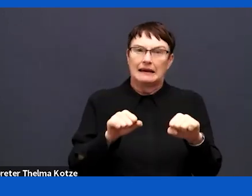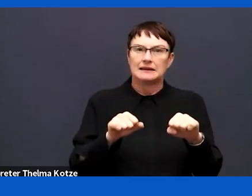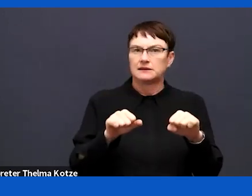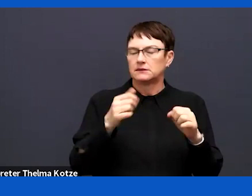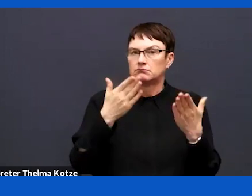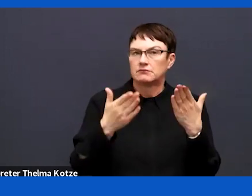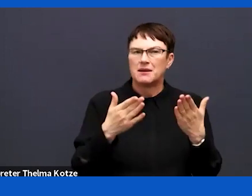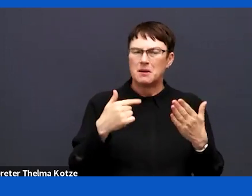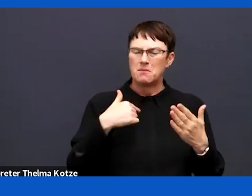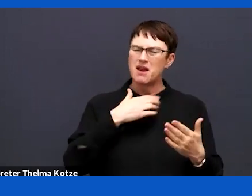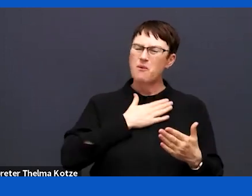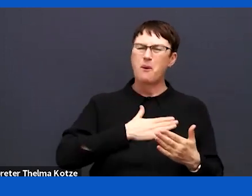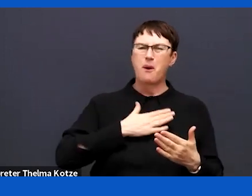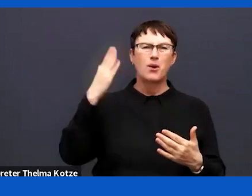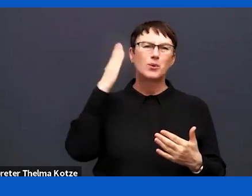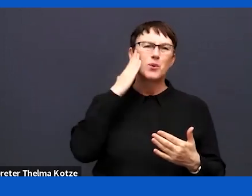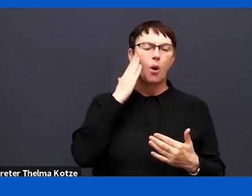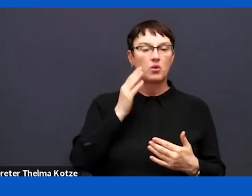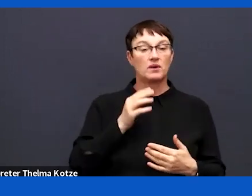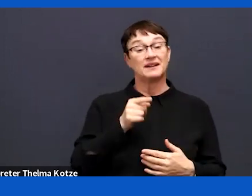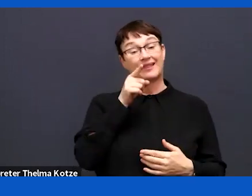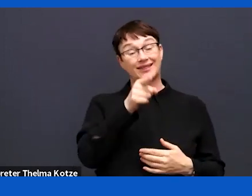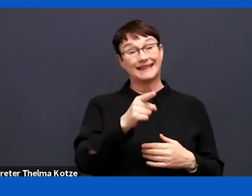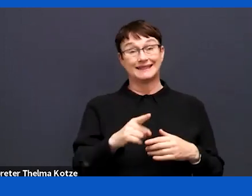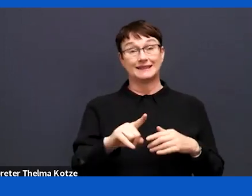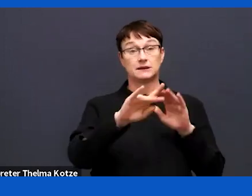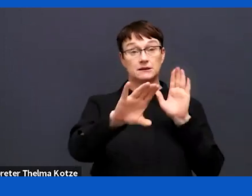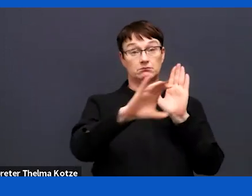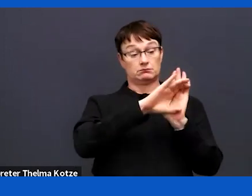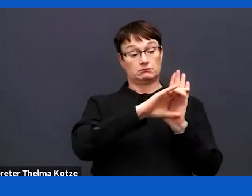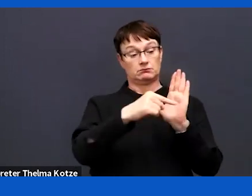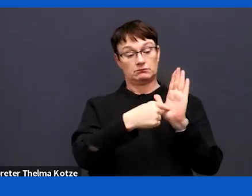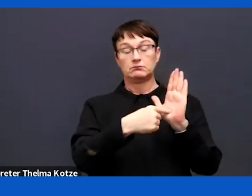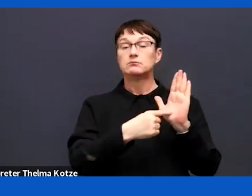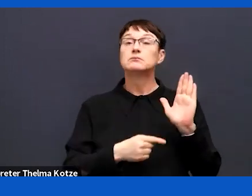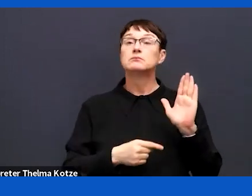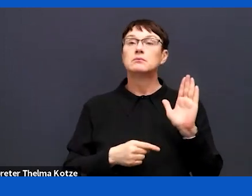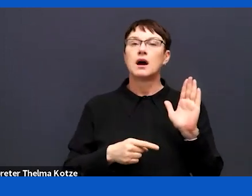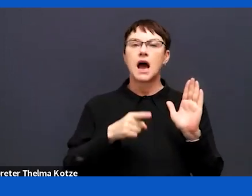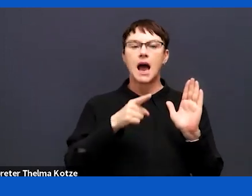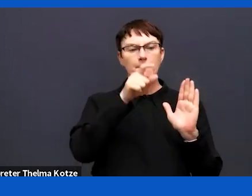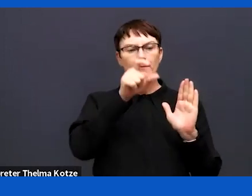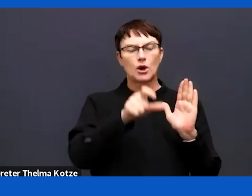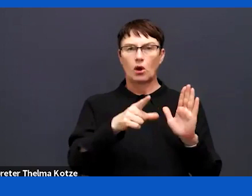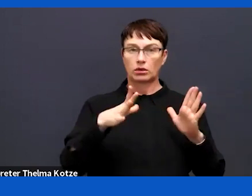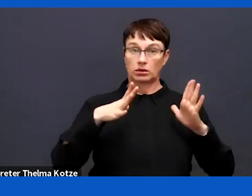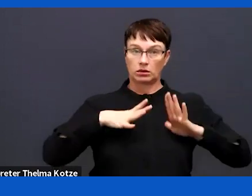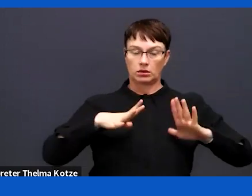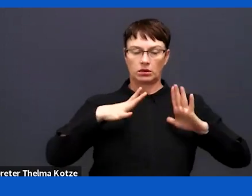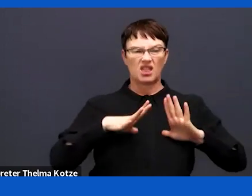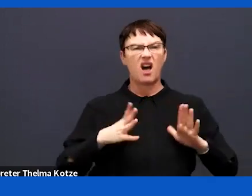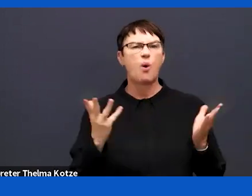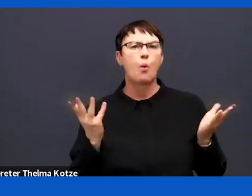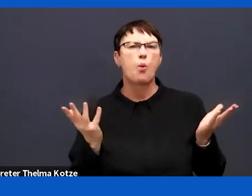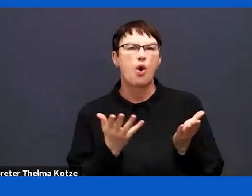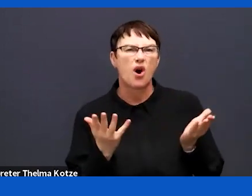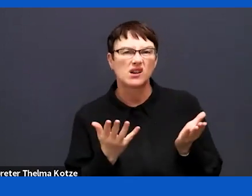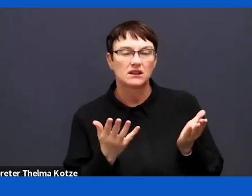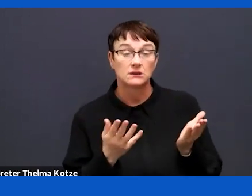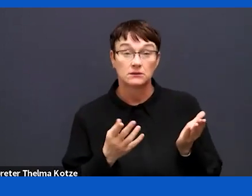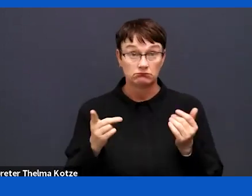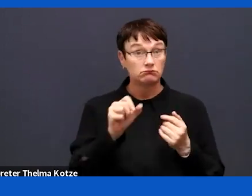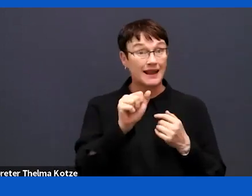what the person in the image is wearing, ask the AI system. There's no way to get that information today. That's an